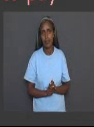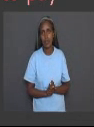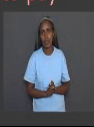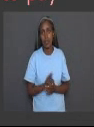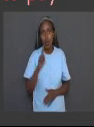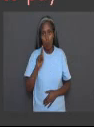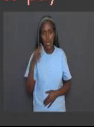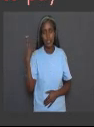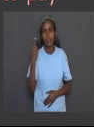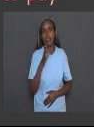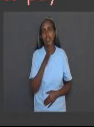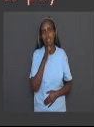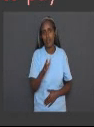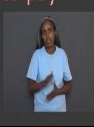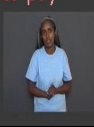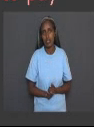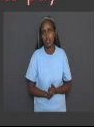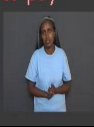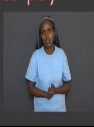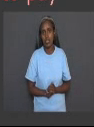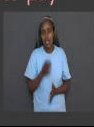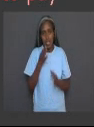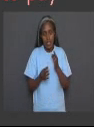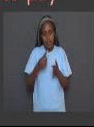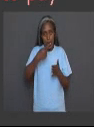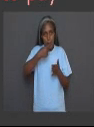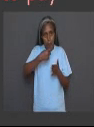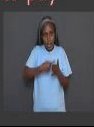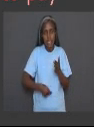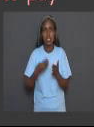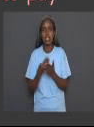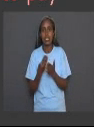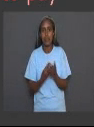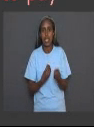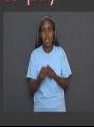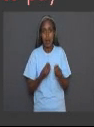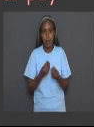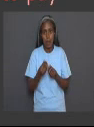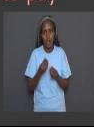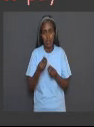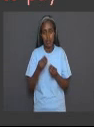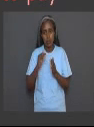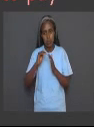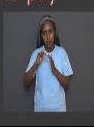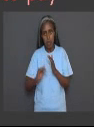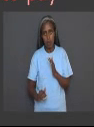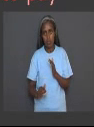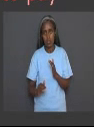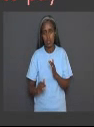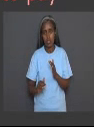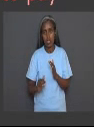One disadvantage is that if prices in the money market are going down,